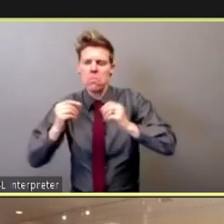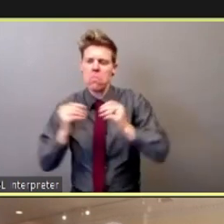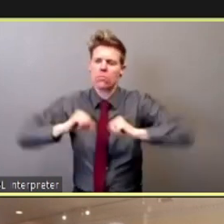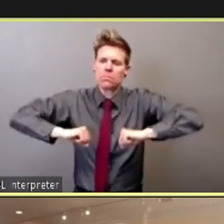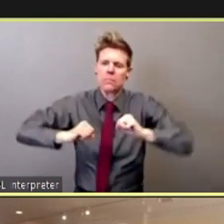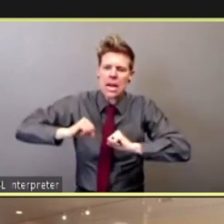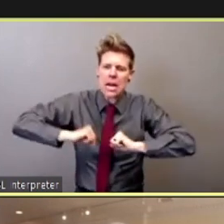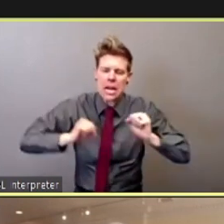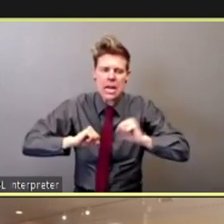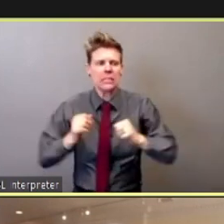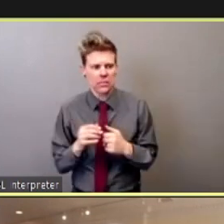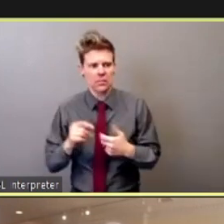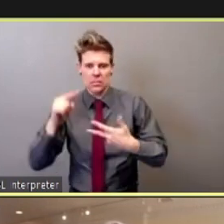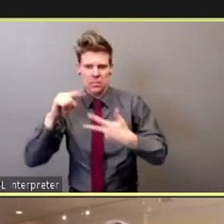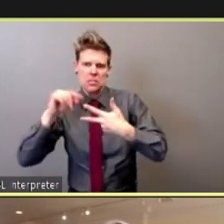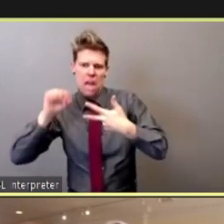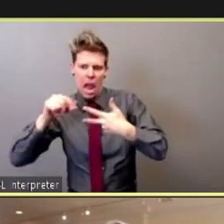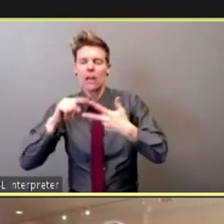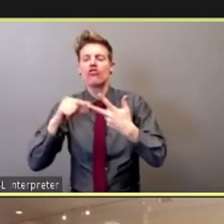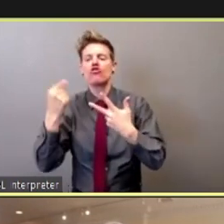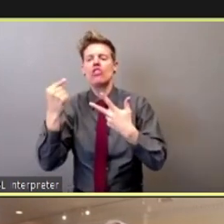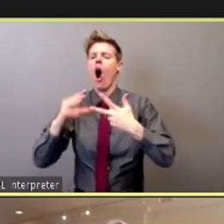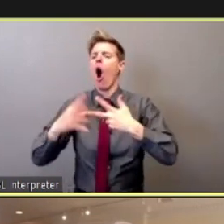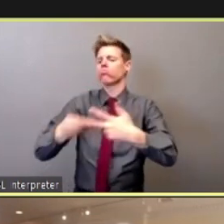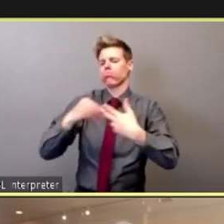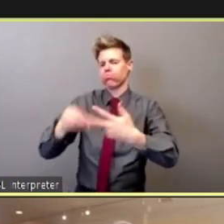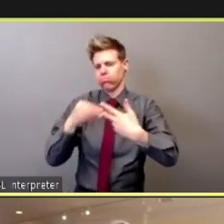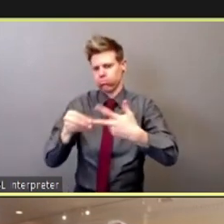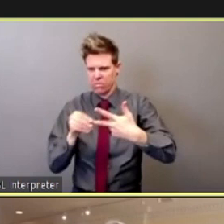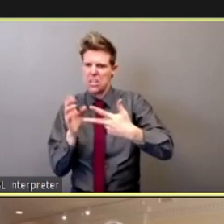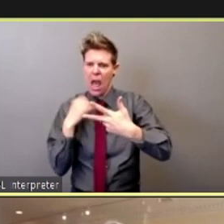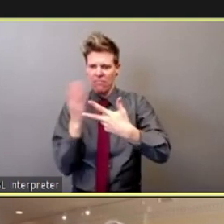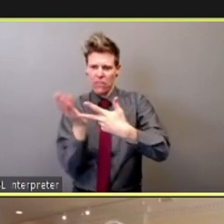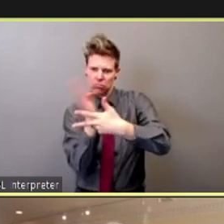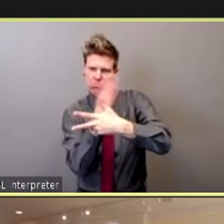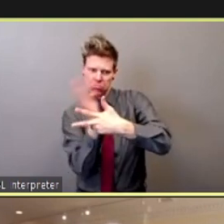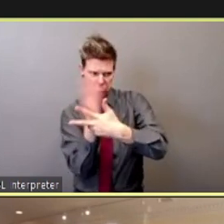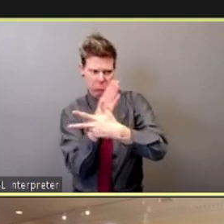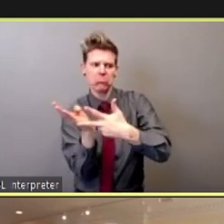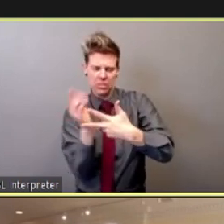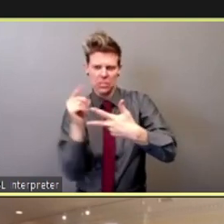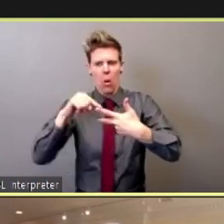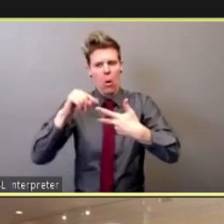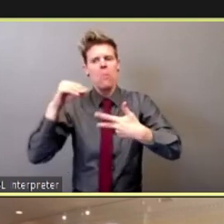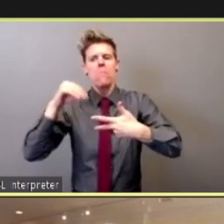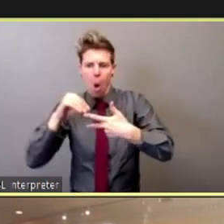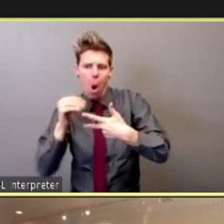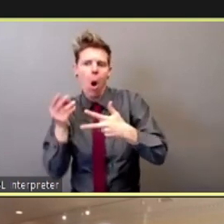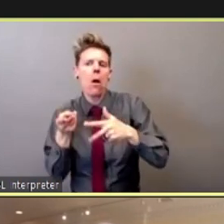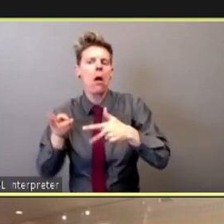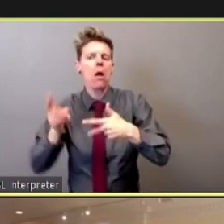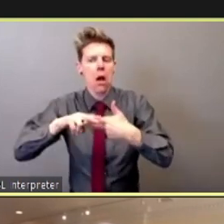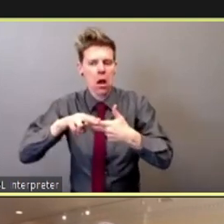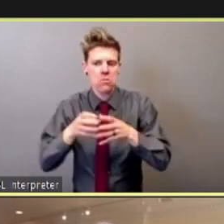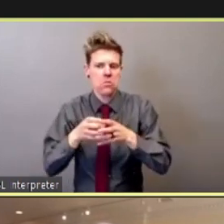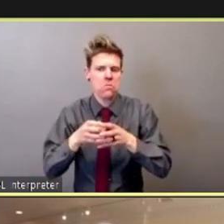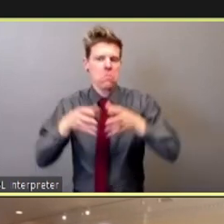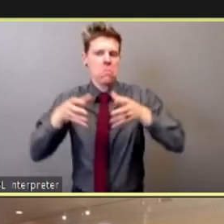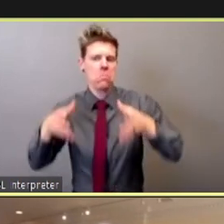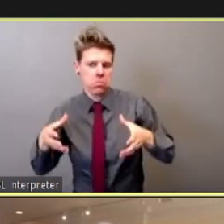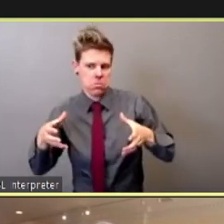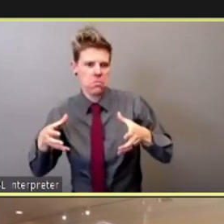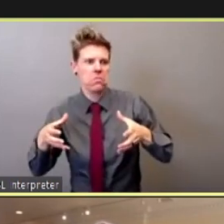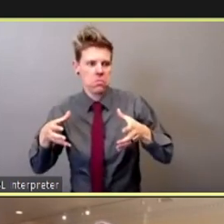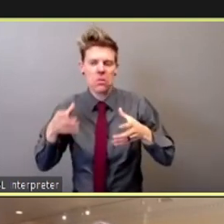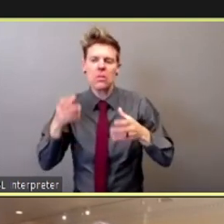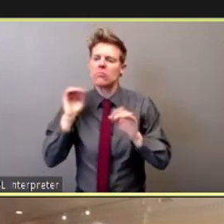this allows us to increase outdoor and start to go back to indoor. It means that more folks can go to their